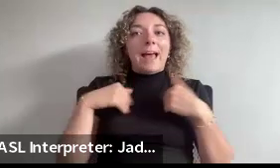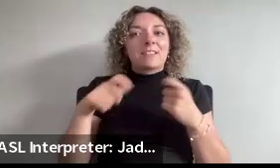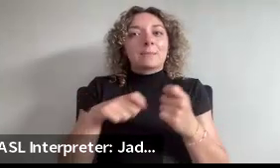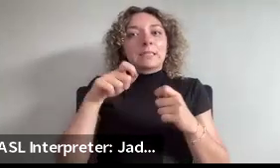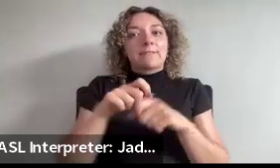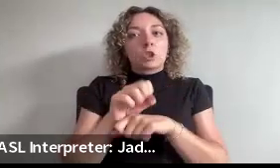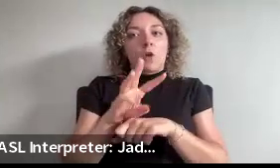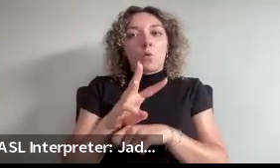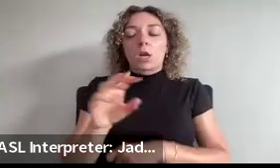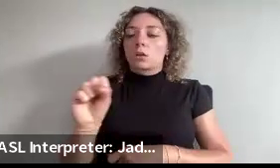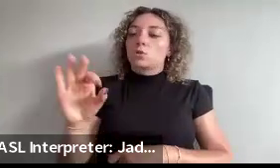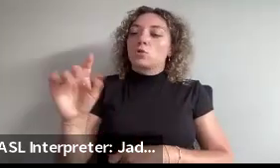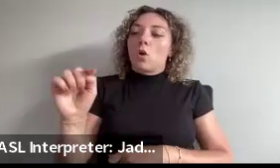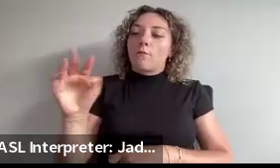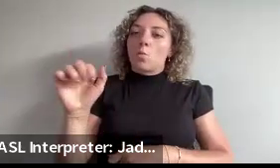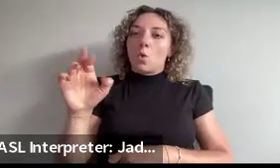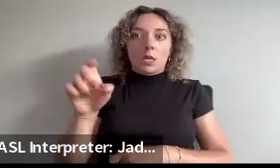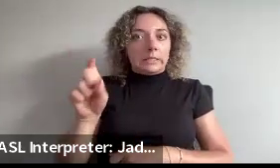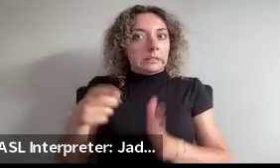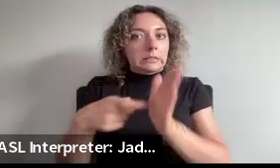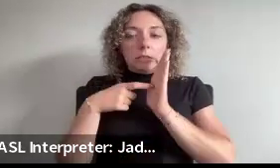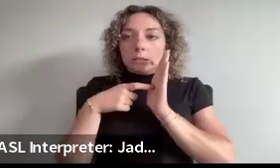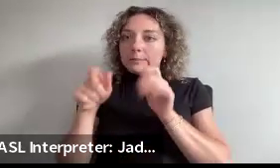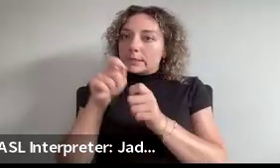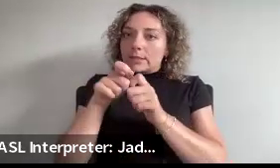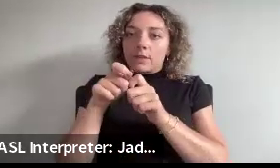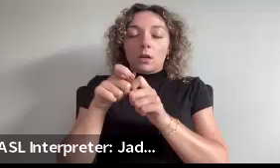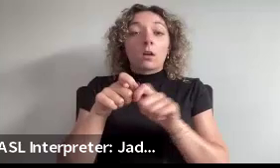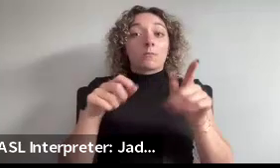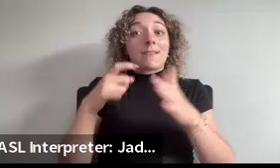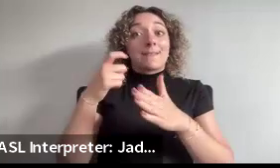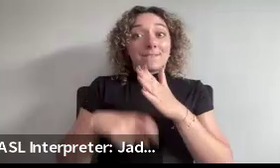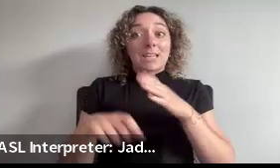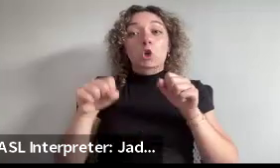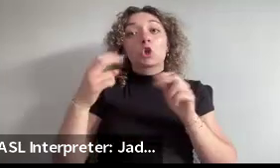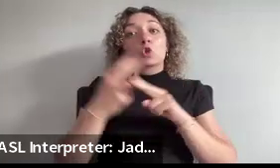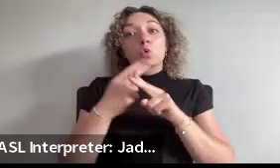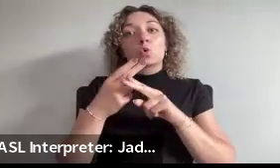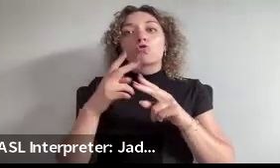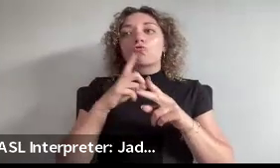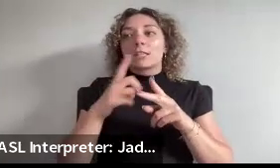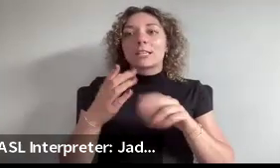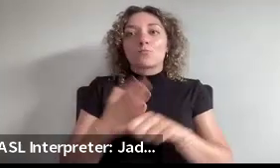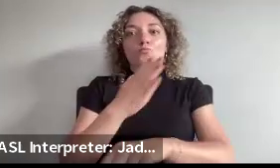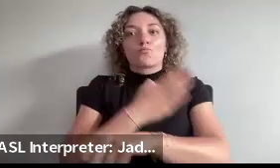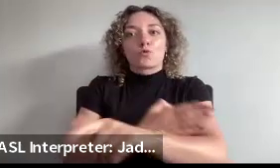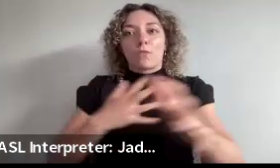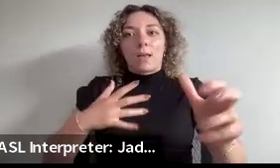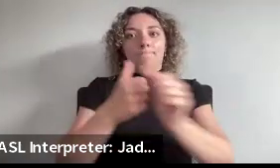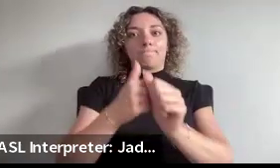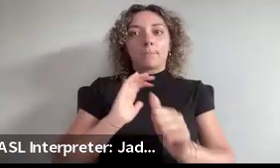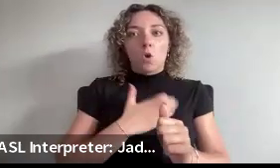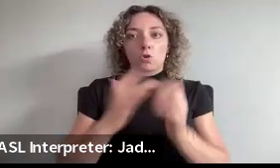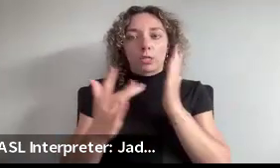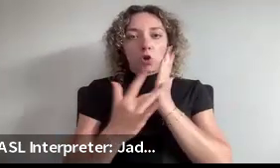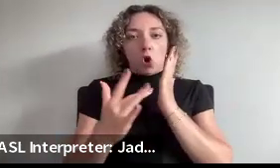software needs. This fee could be used to upgrade technology and equipment within